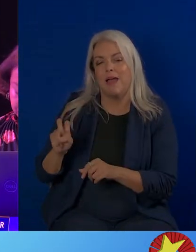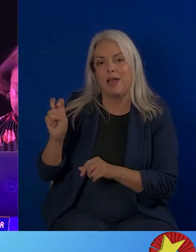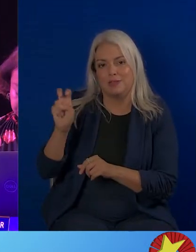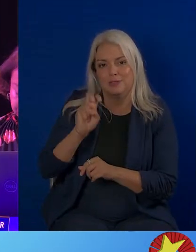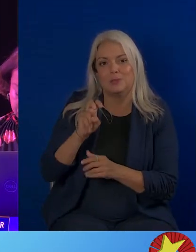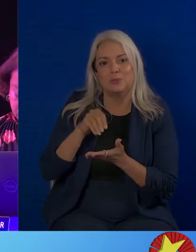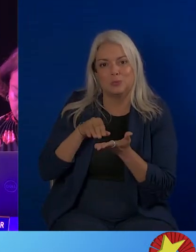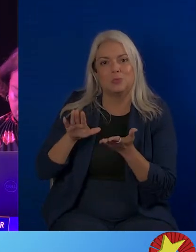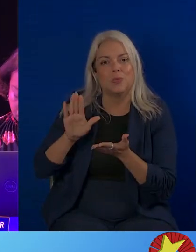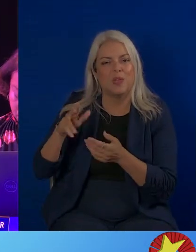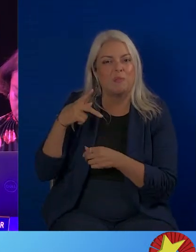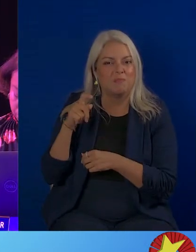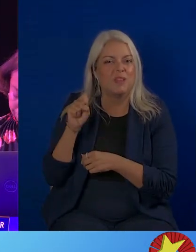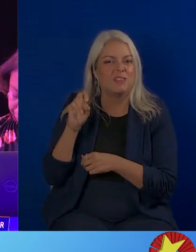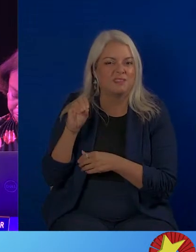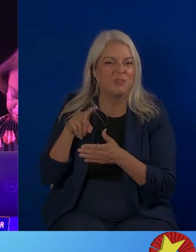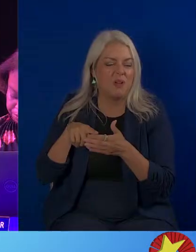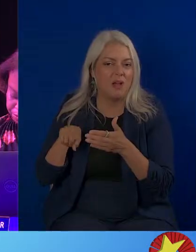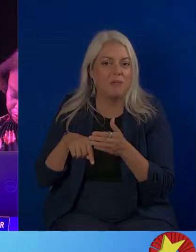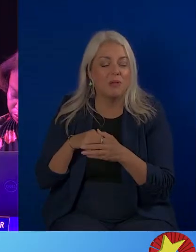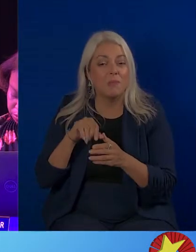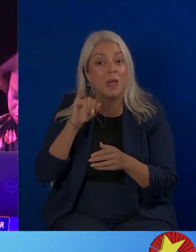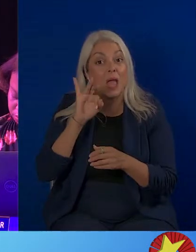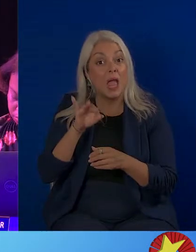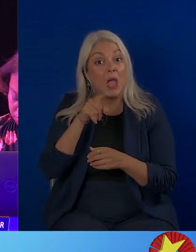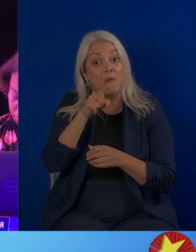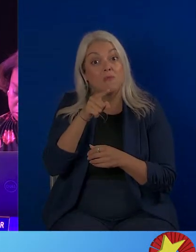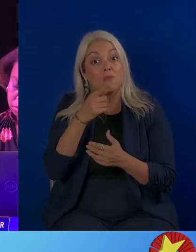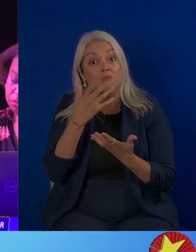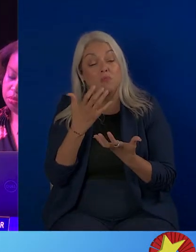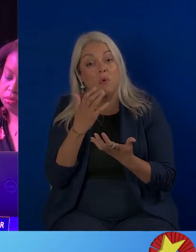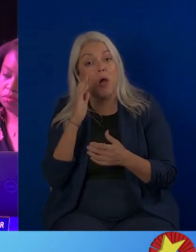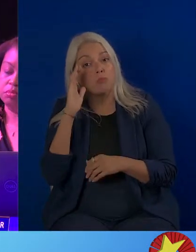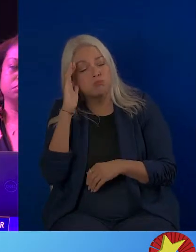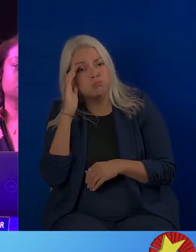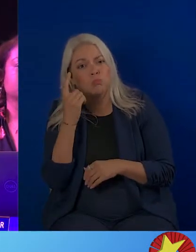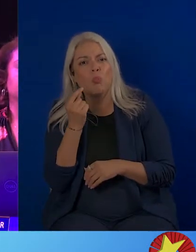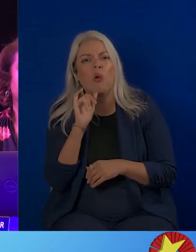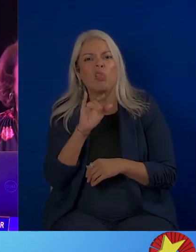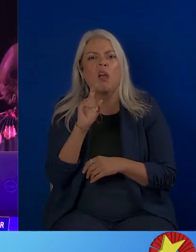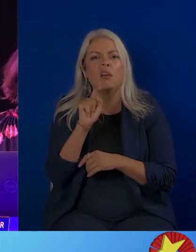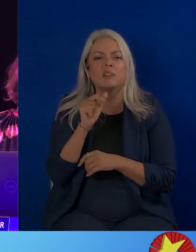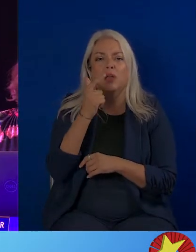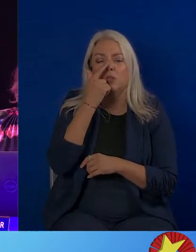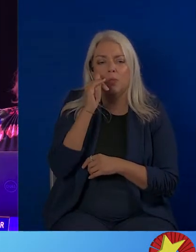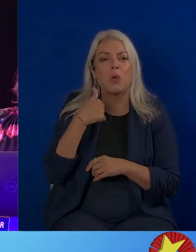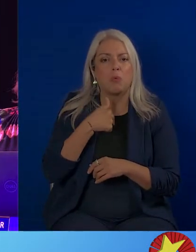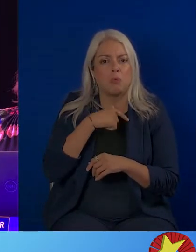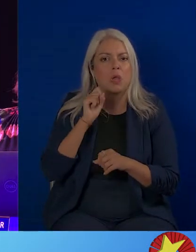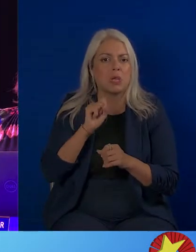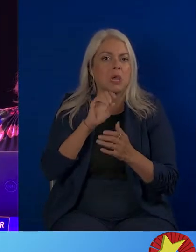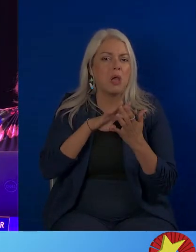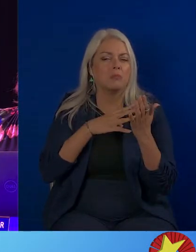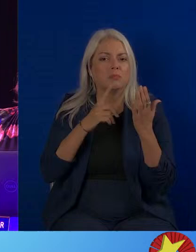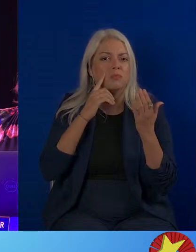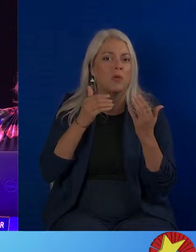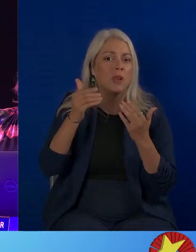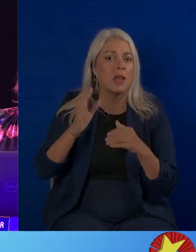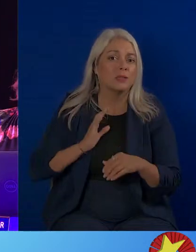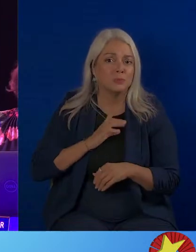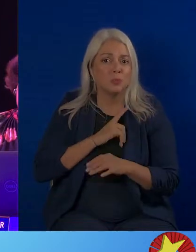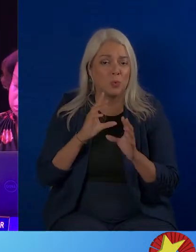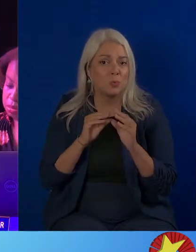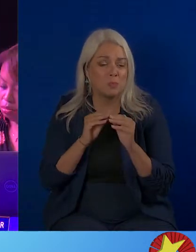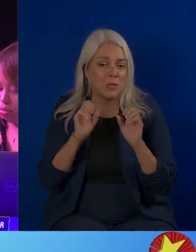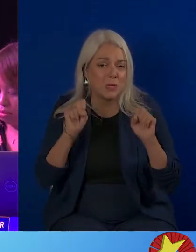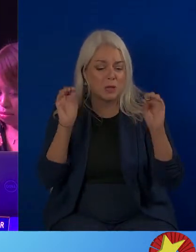If you'd like at a future board meeting for us to present on some of that data, we definitely can put that together for you. That'd be great. Thank you. Thank